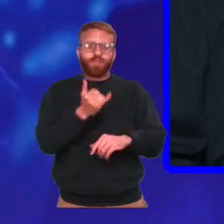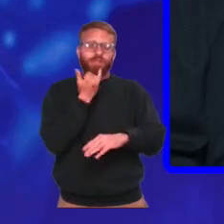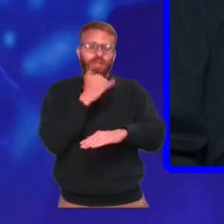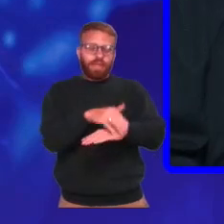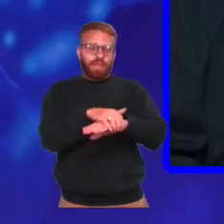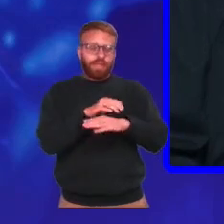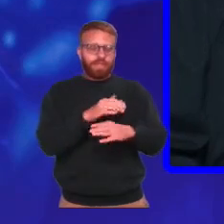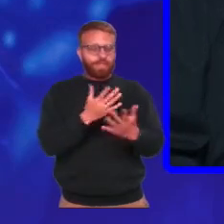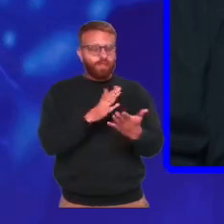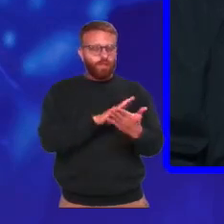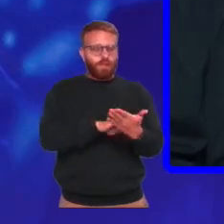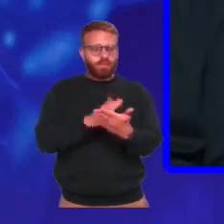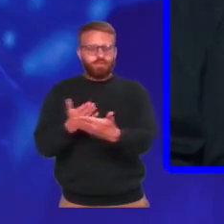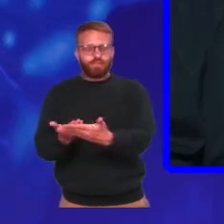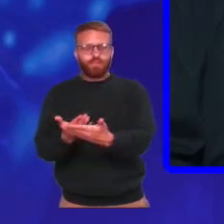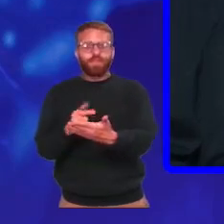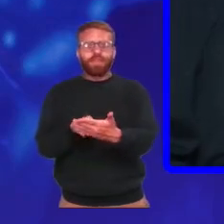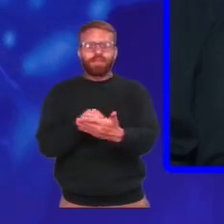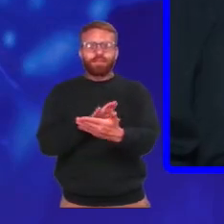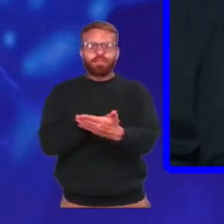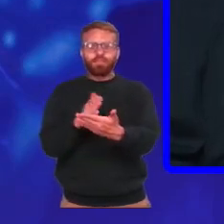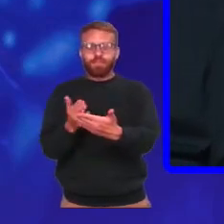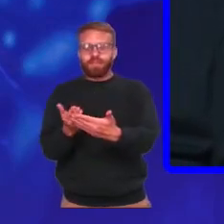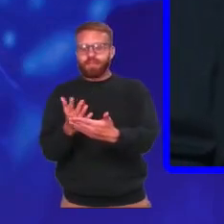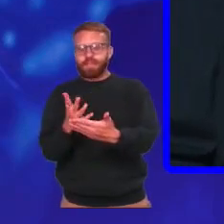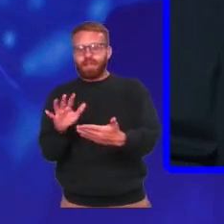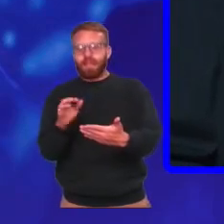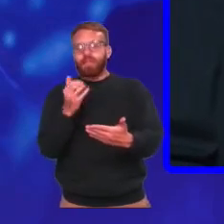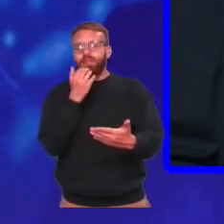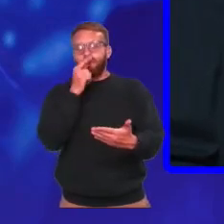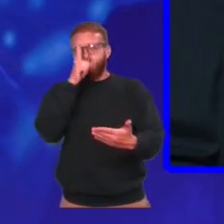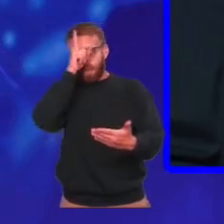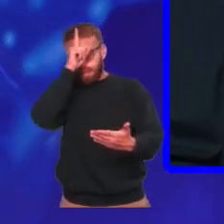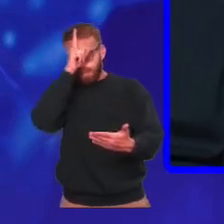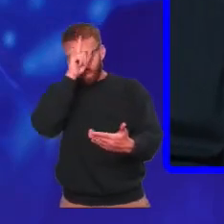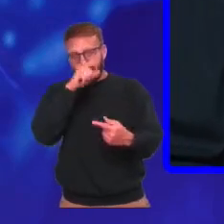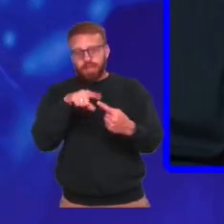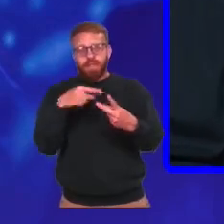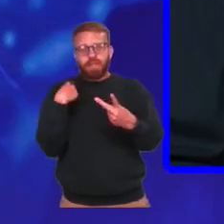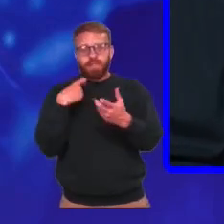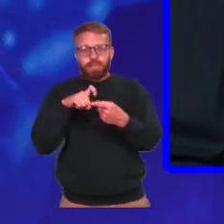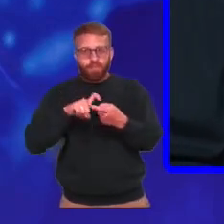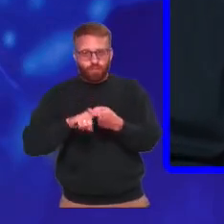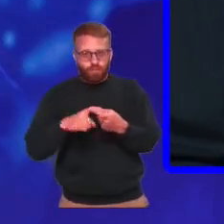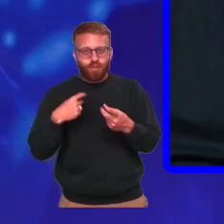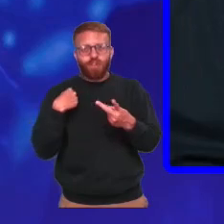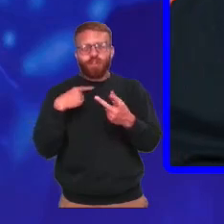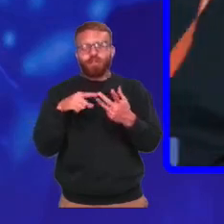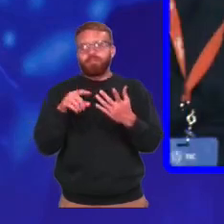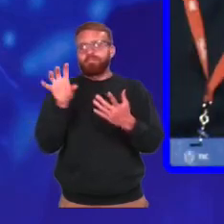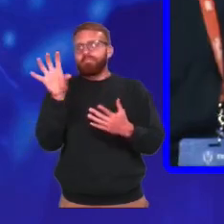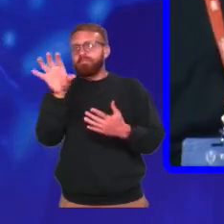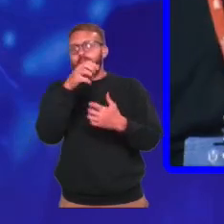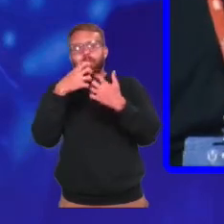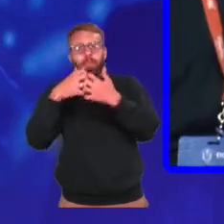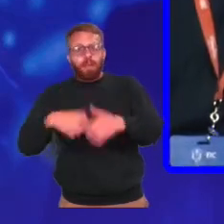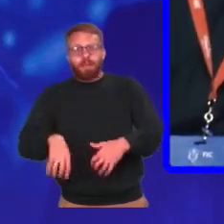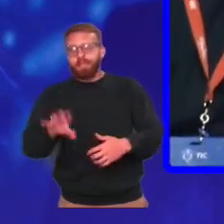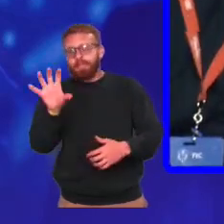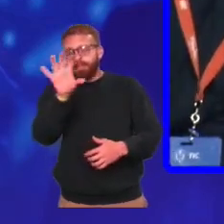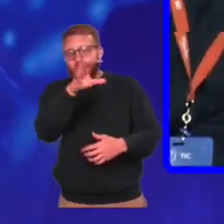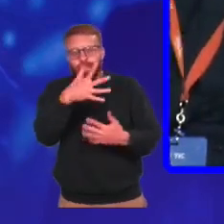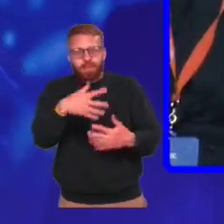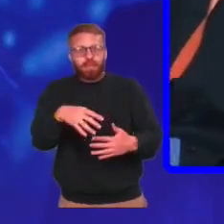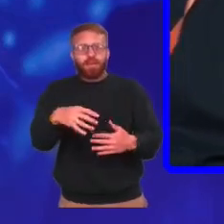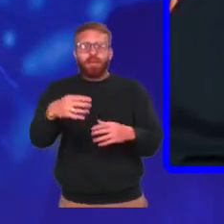in Spanish or in German or something like that, we use external companies to do that. And they need access as well to